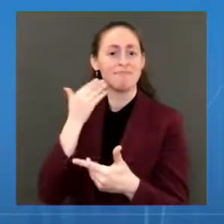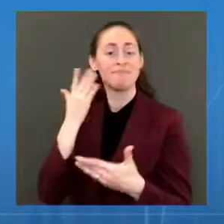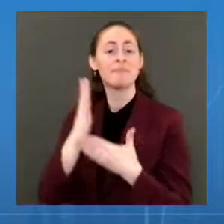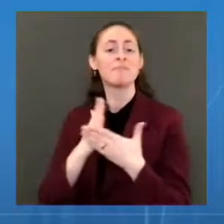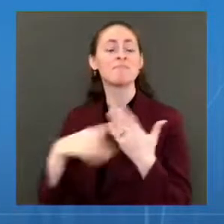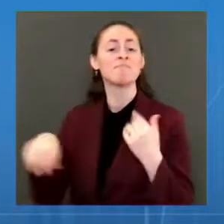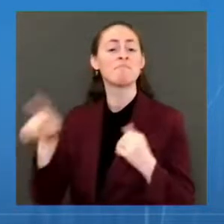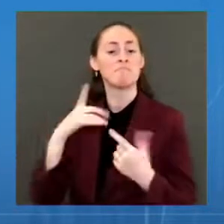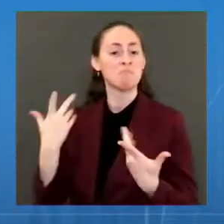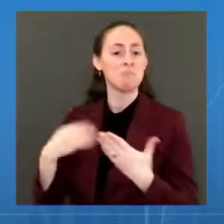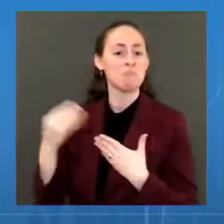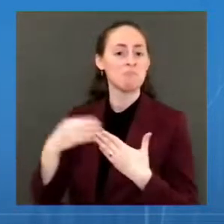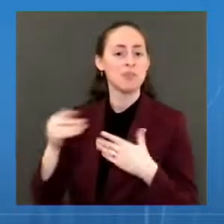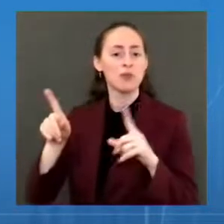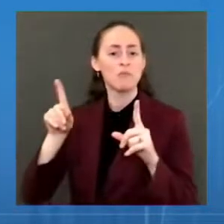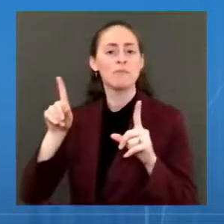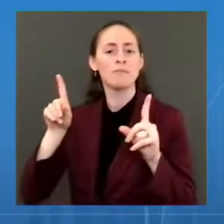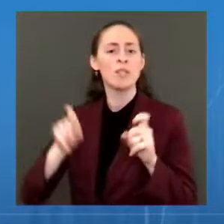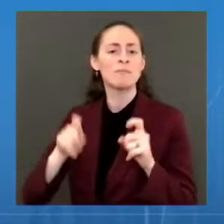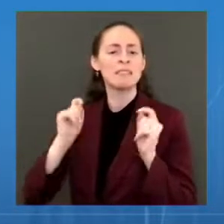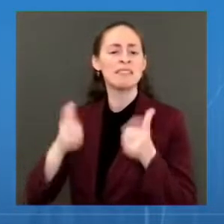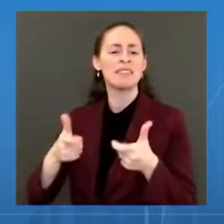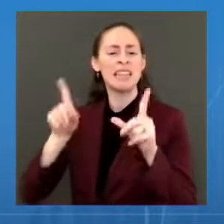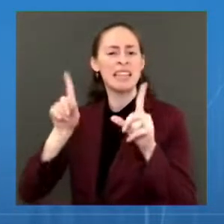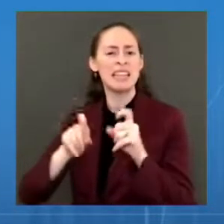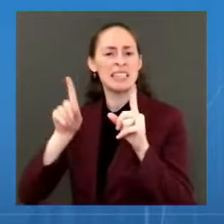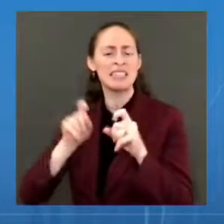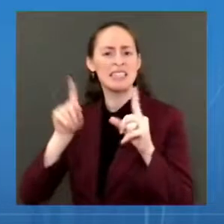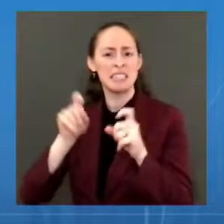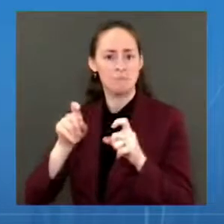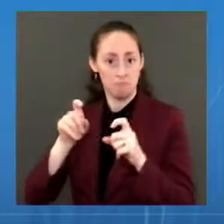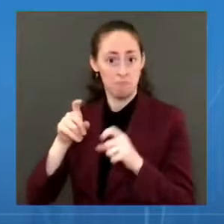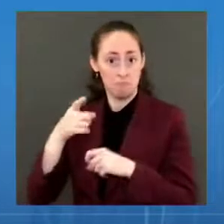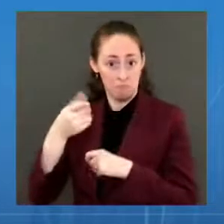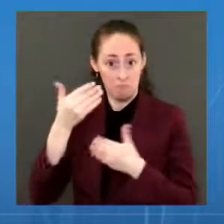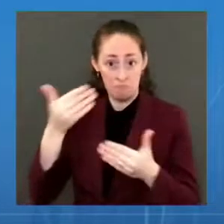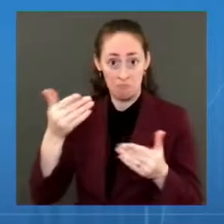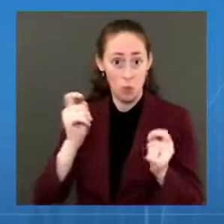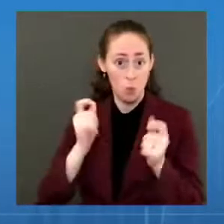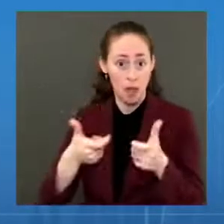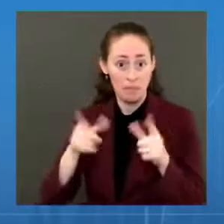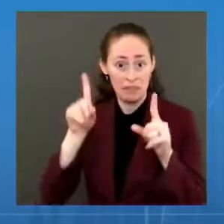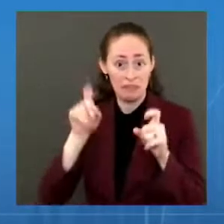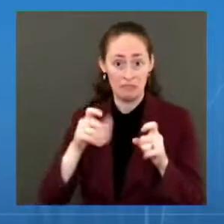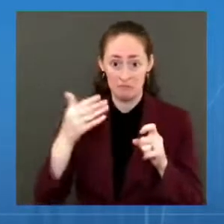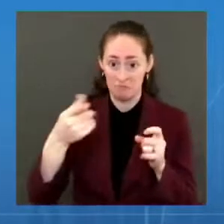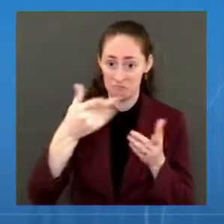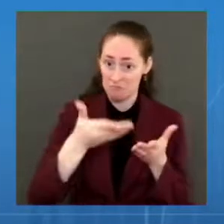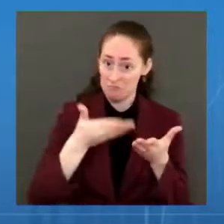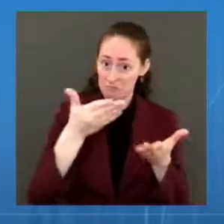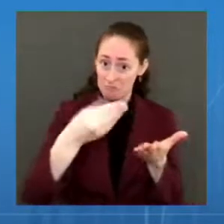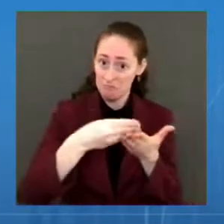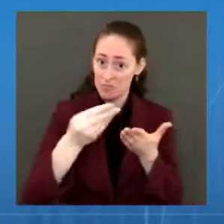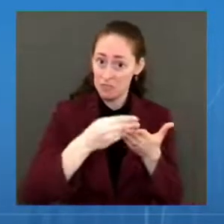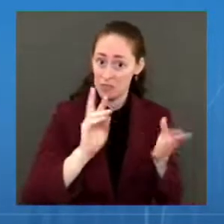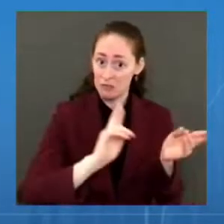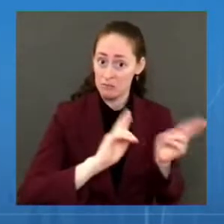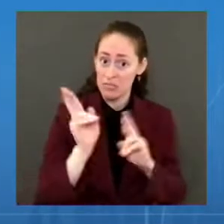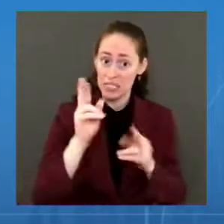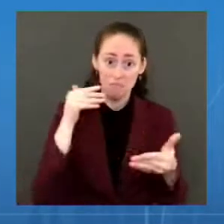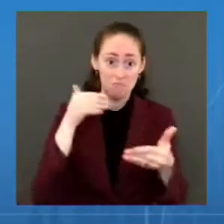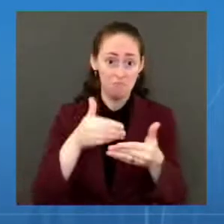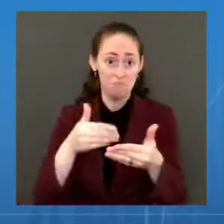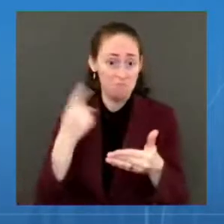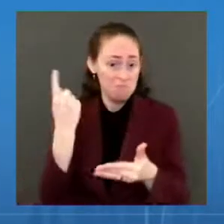protection. Do you recommend them as an extra layer, in addition to vaccination and other measures? And also,